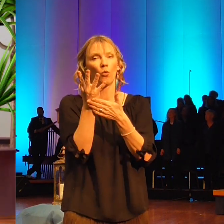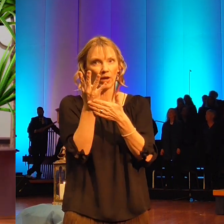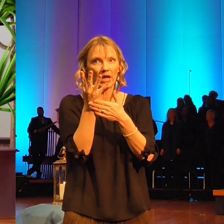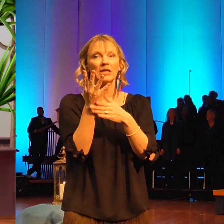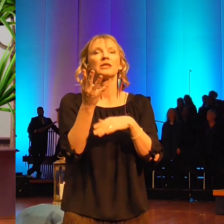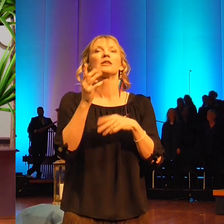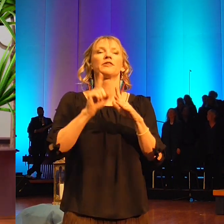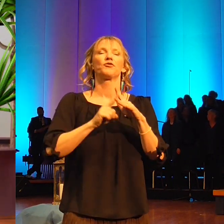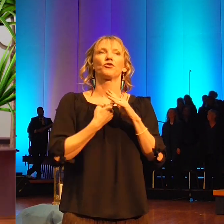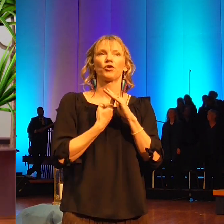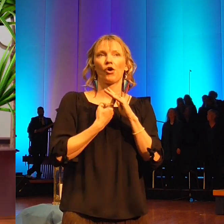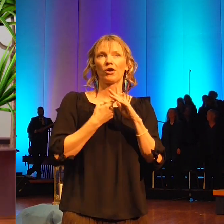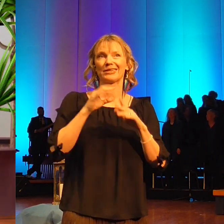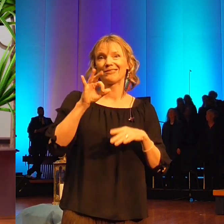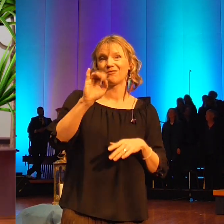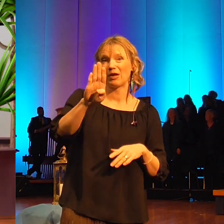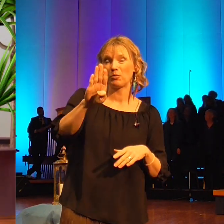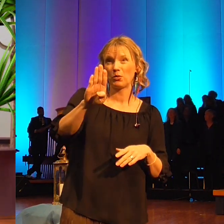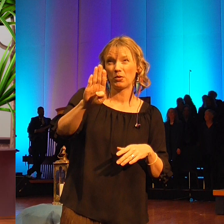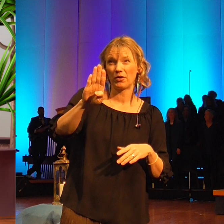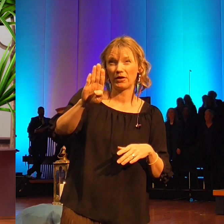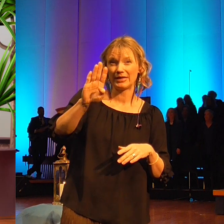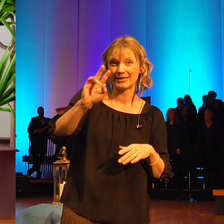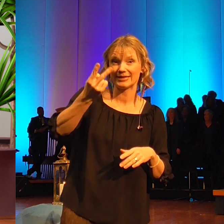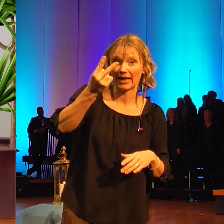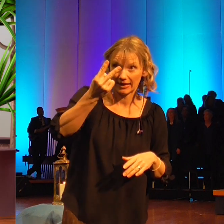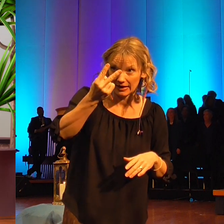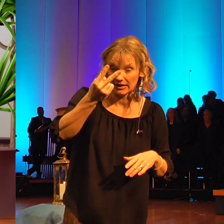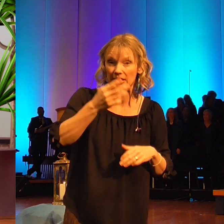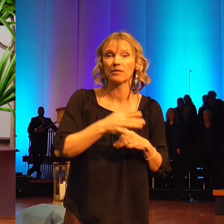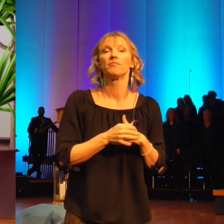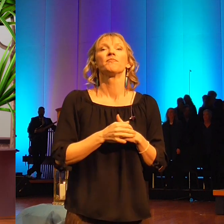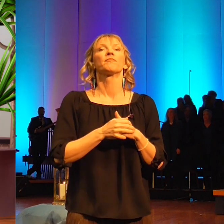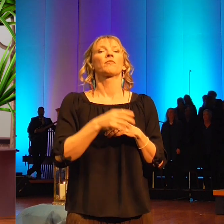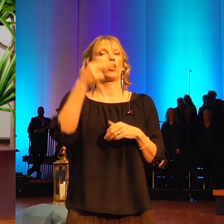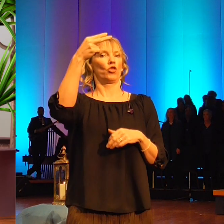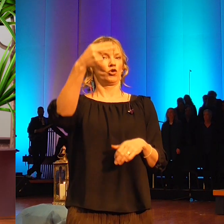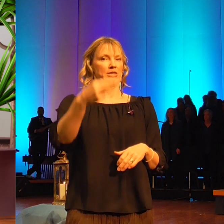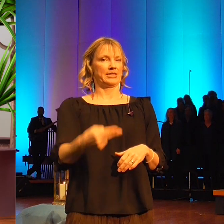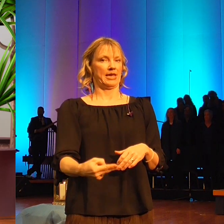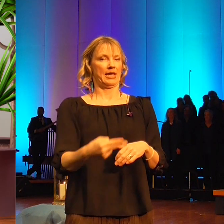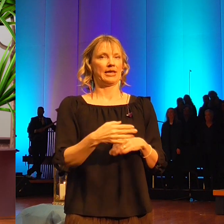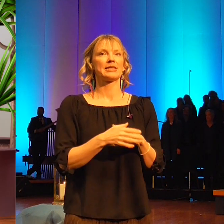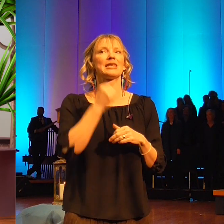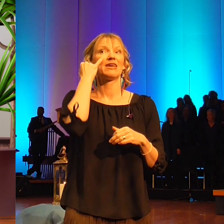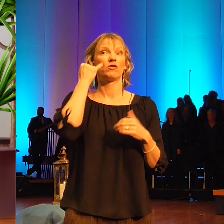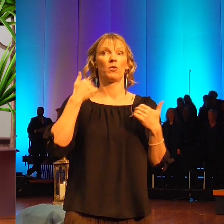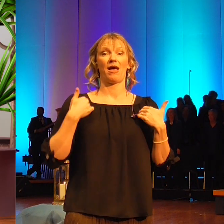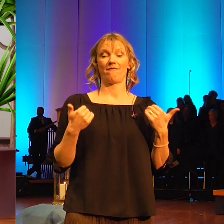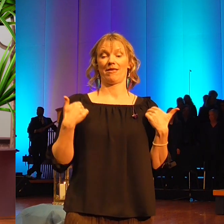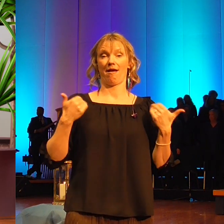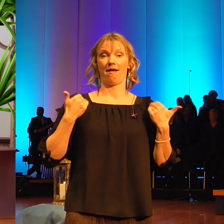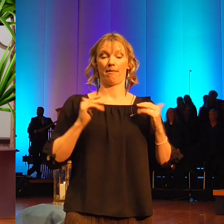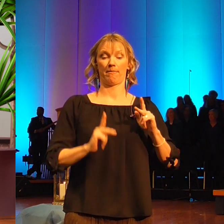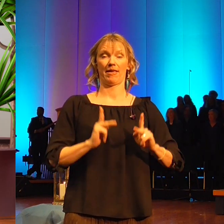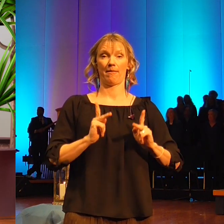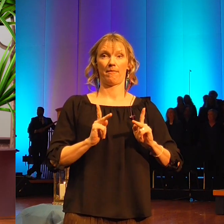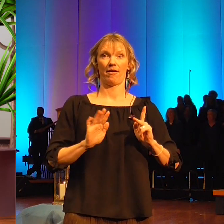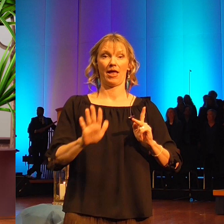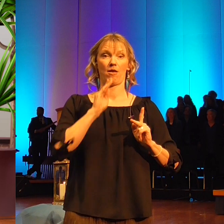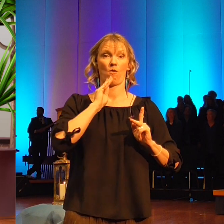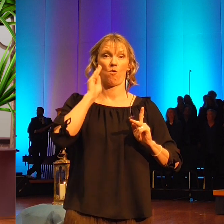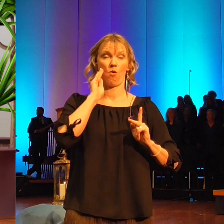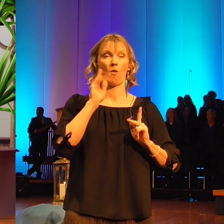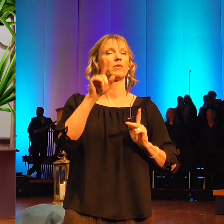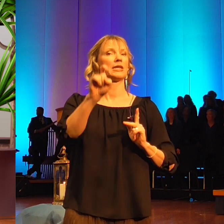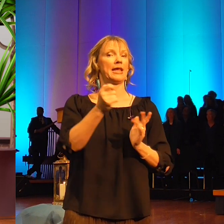that starts on February 2nd. And Thursday nights. So if you have little people running around at home and you like a little